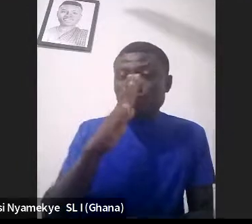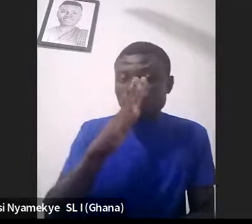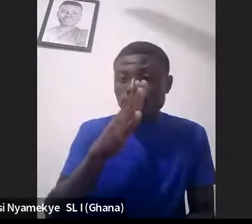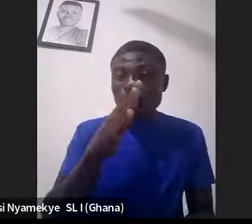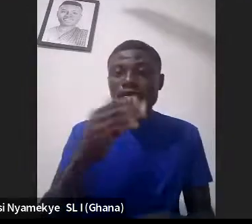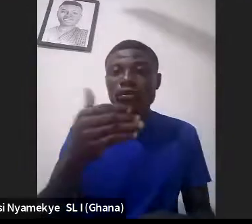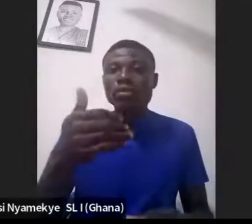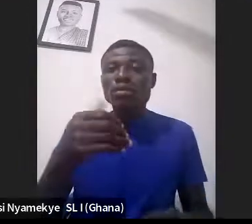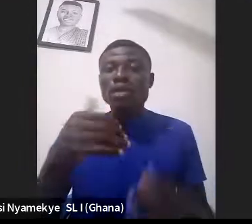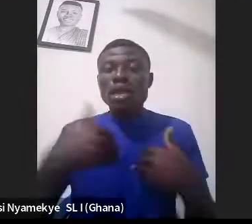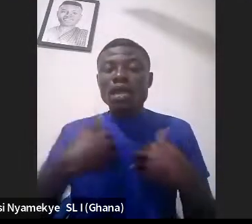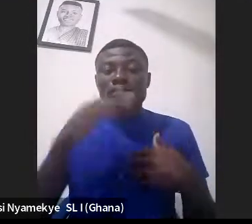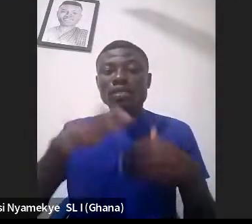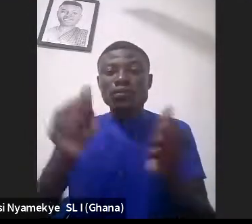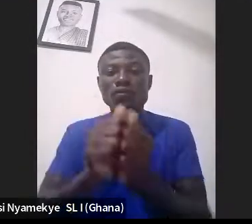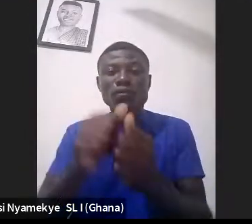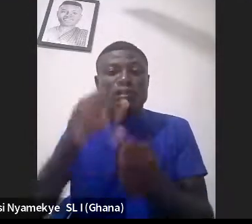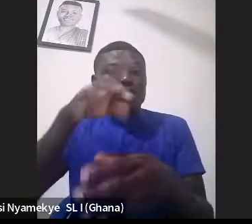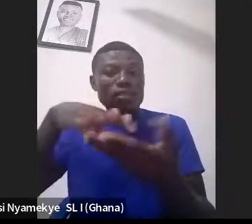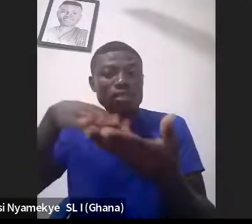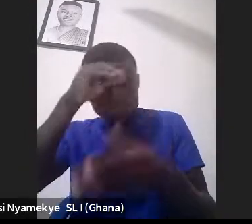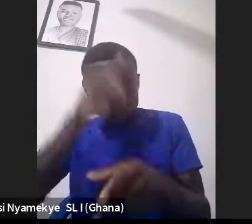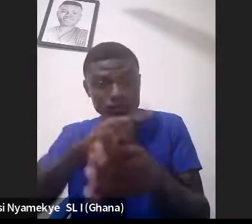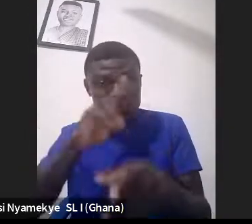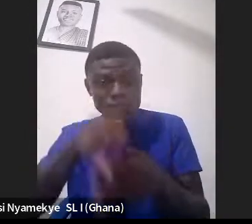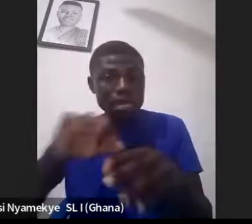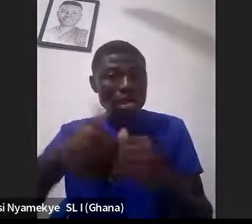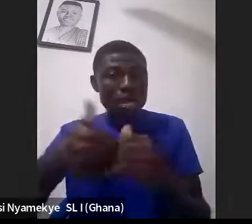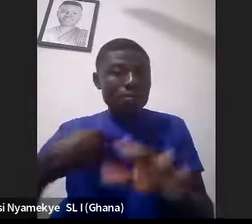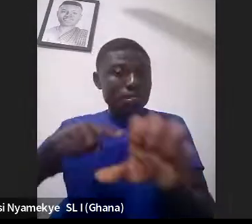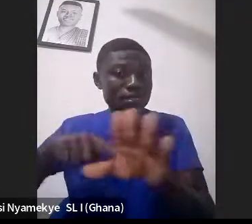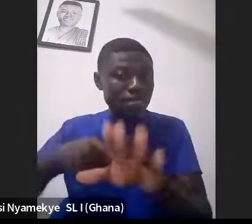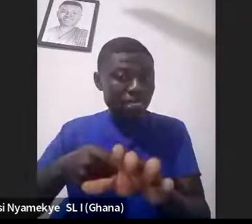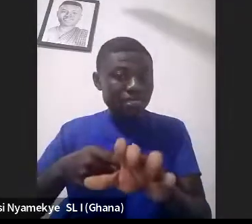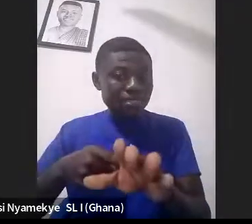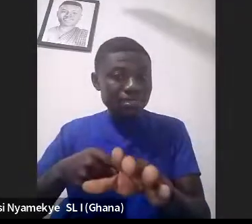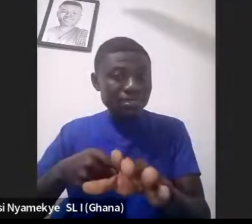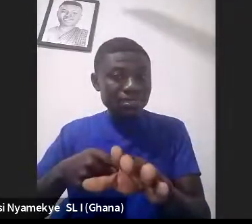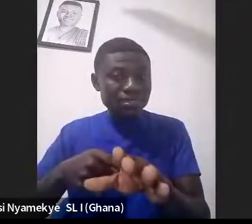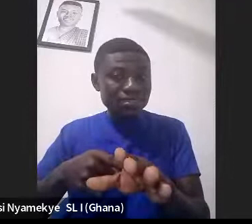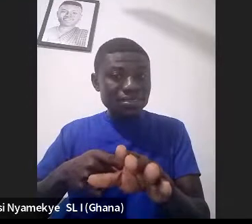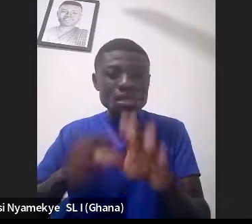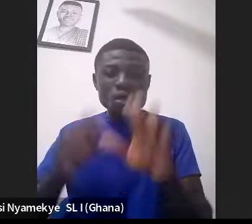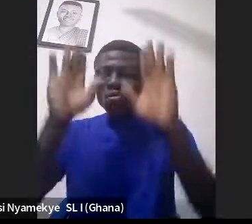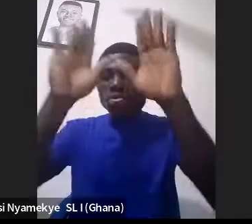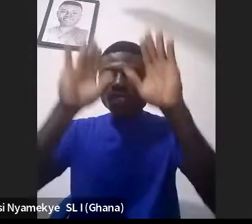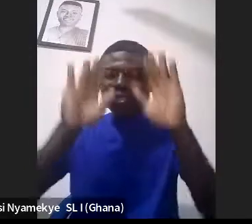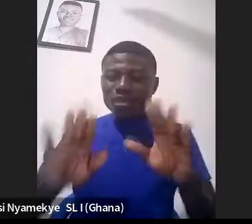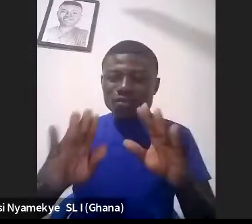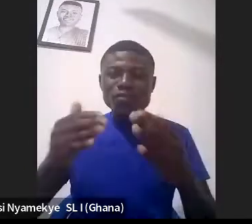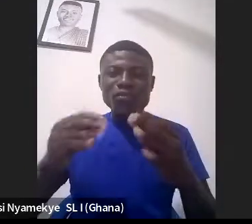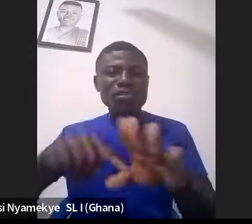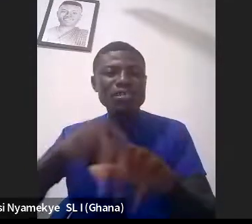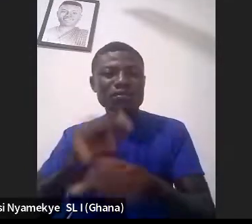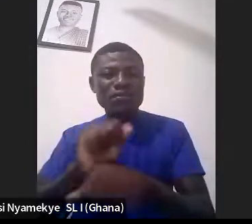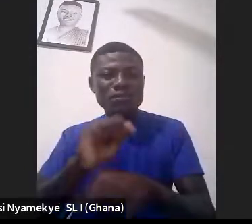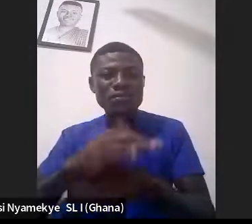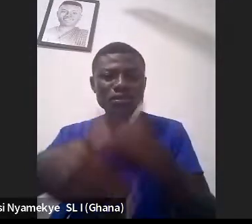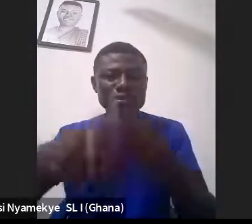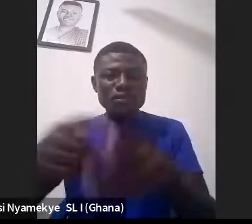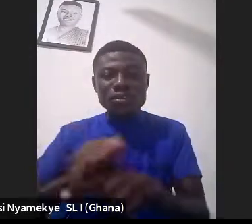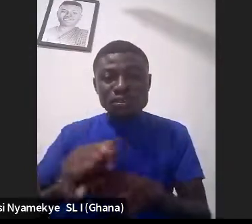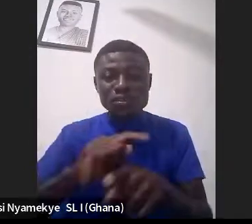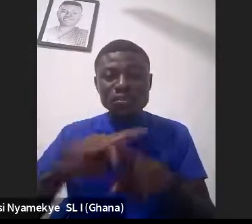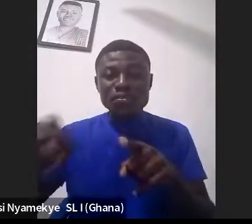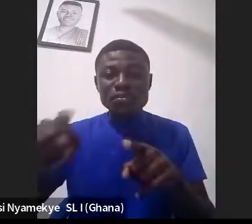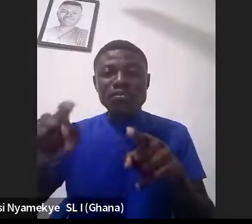dyslexic. And my journey has been an incredible one. I wouldn't trade it for anything, but it has had